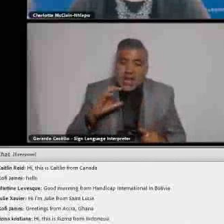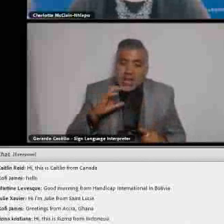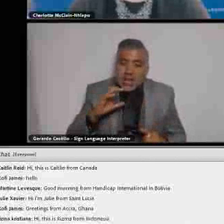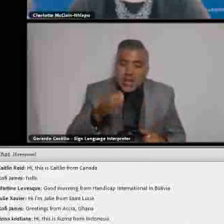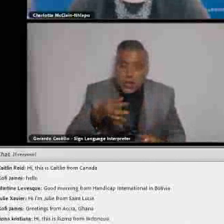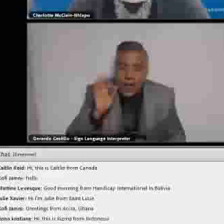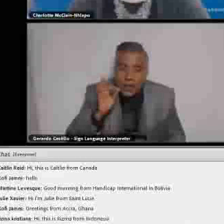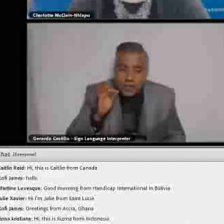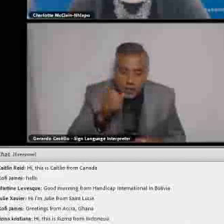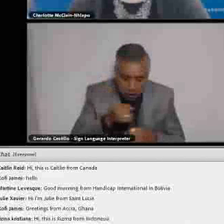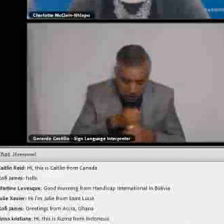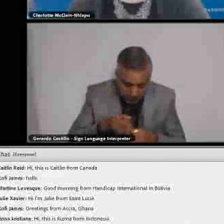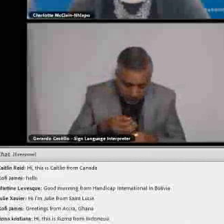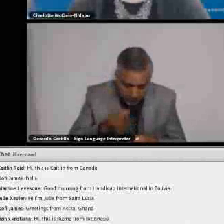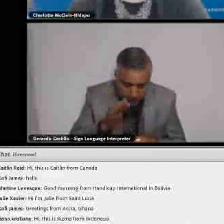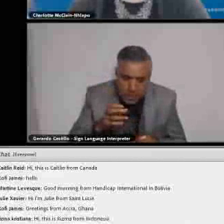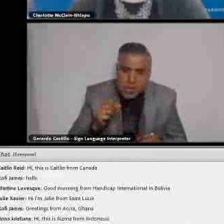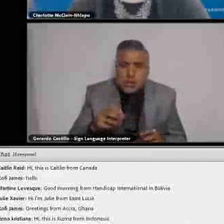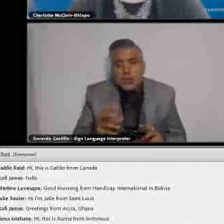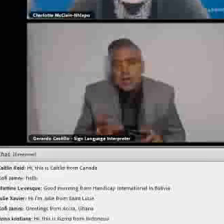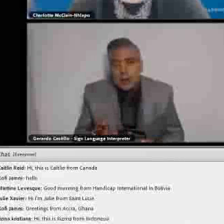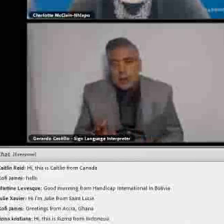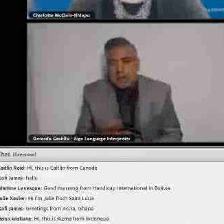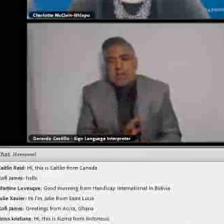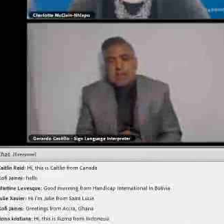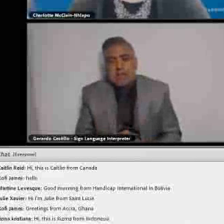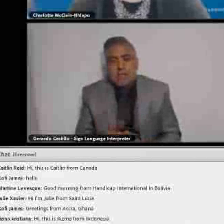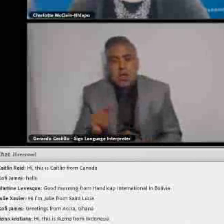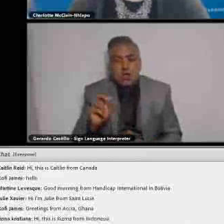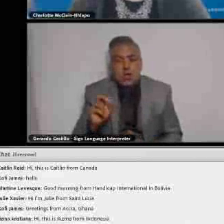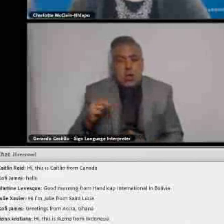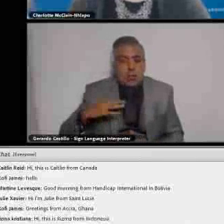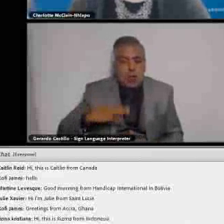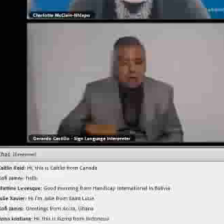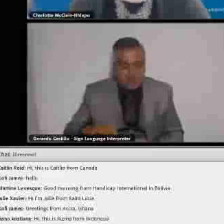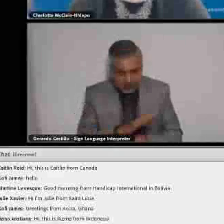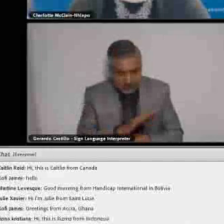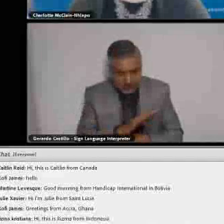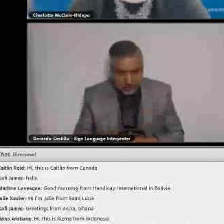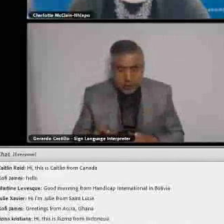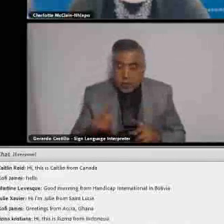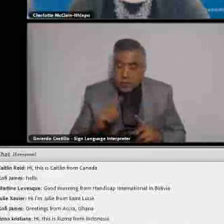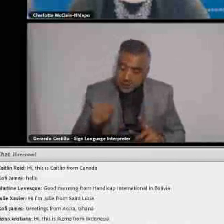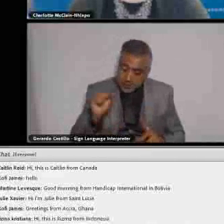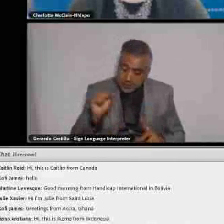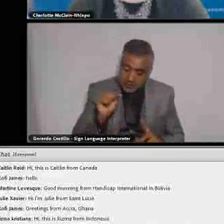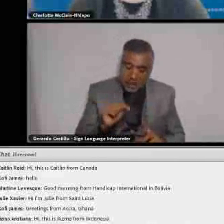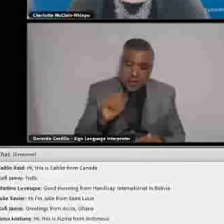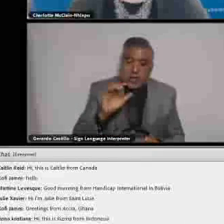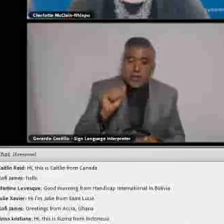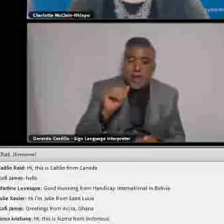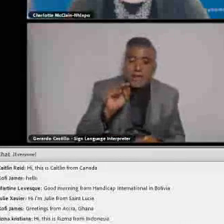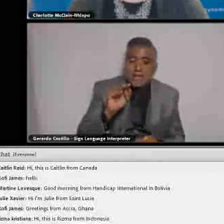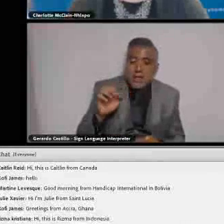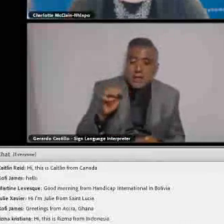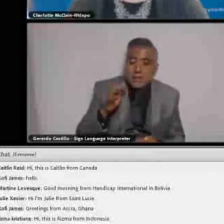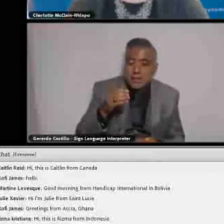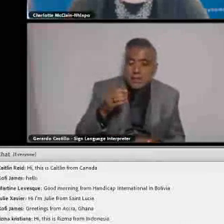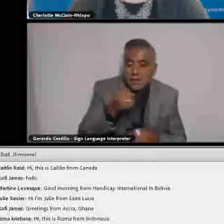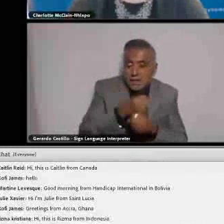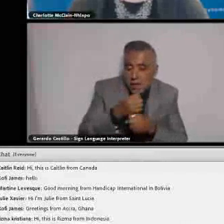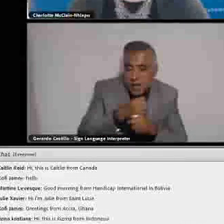as a business, it's a nonprofit business. But the cafe serves as a community